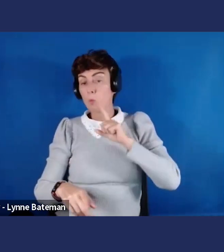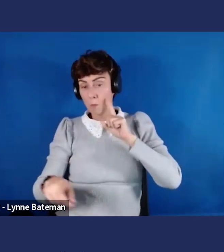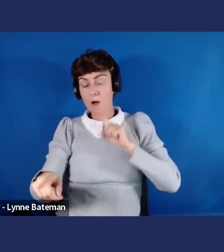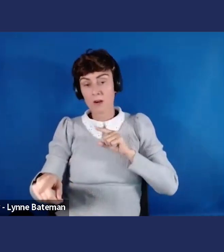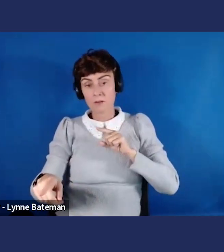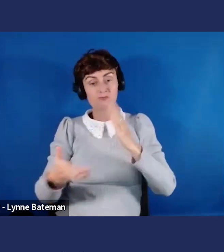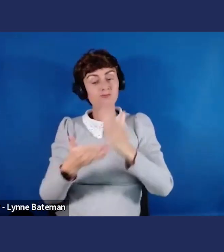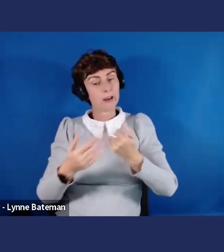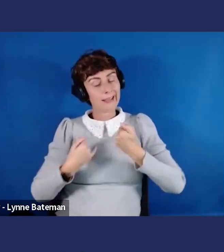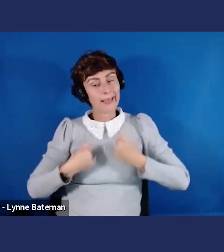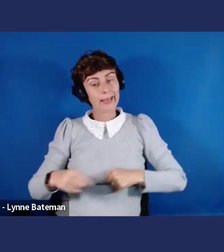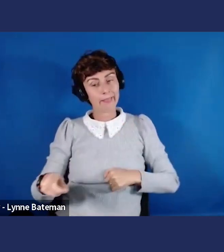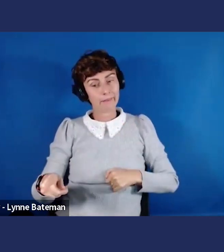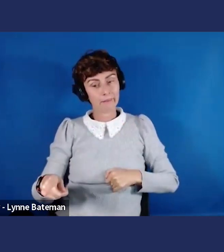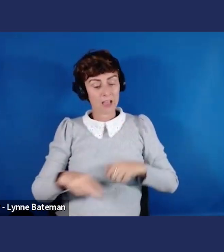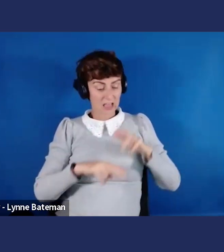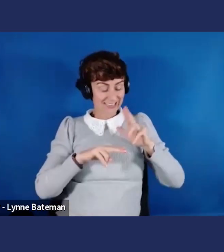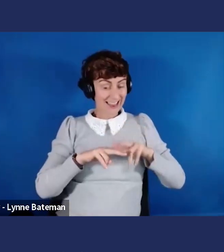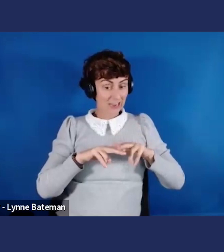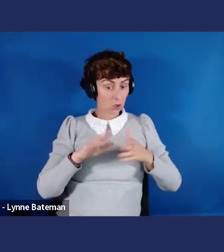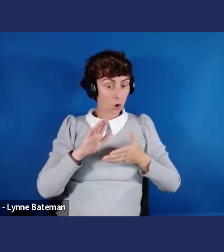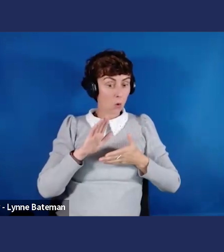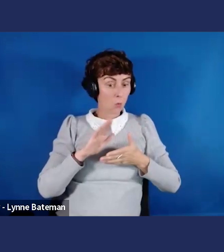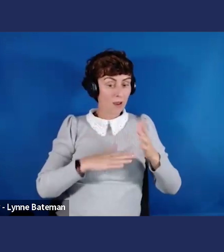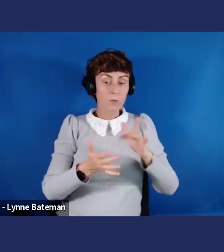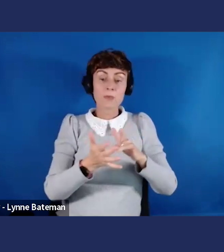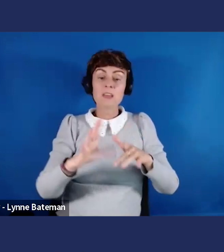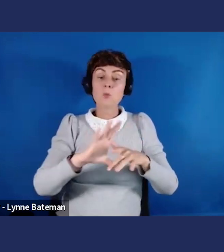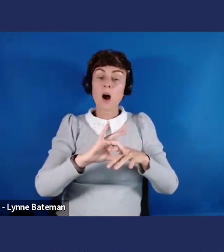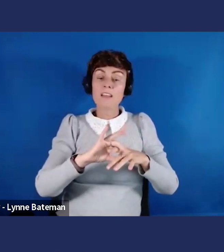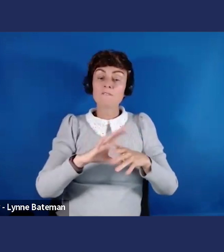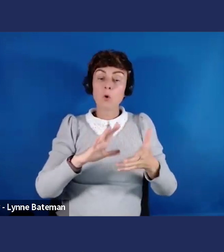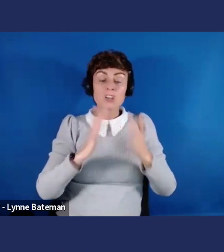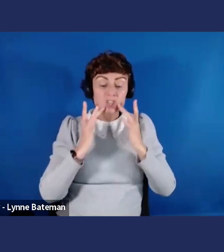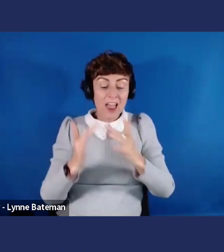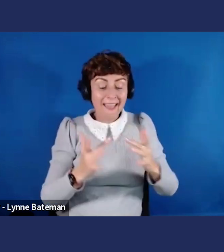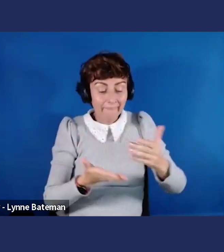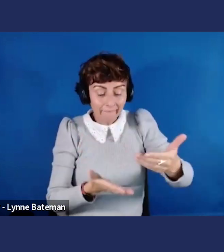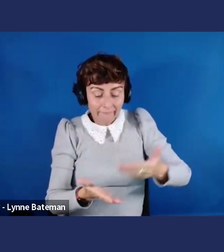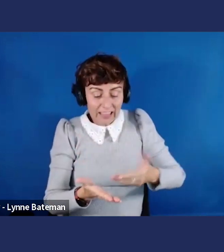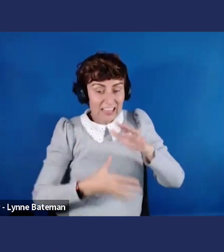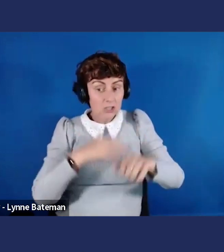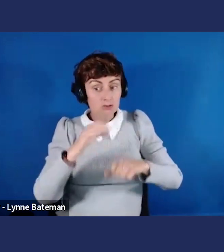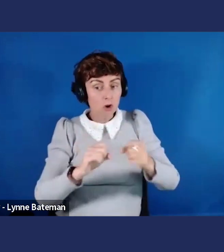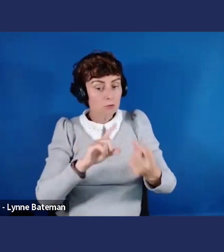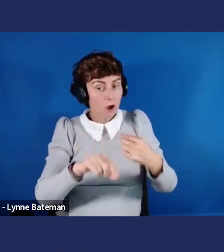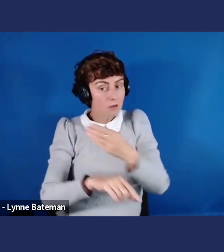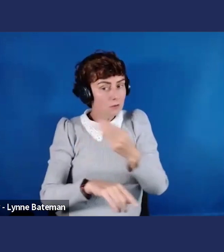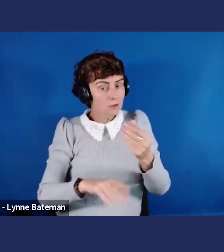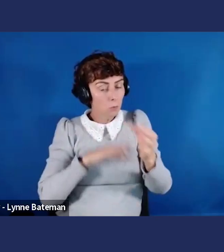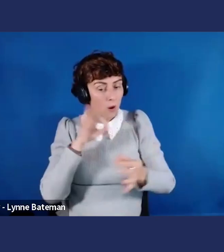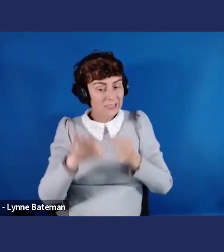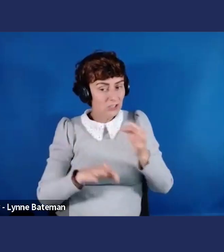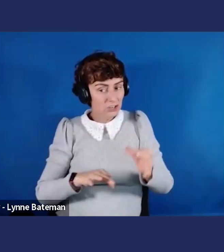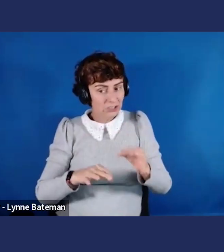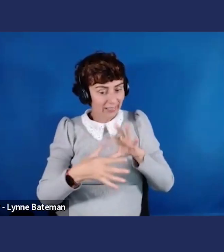very unwell, and dad went with a midwife to do top-to-toe checks. And when he struggled to answer some of the questions for the midwife,